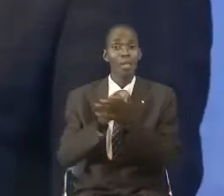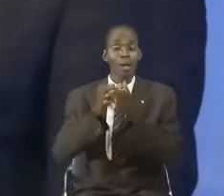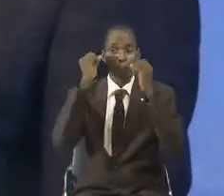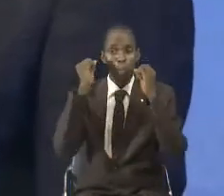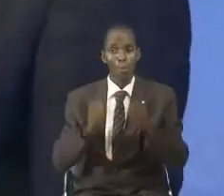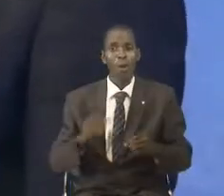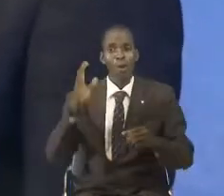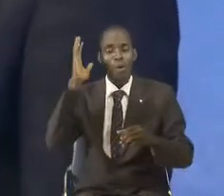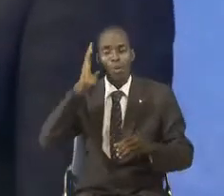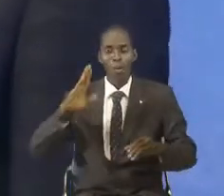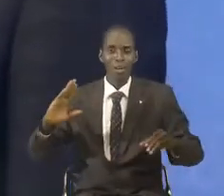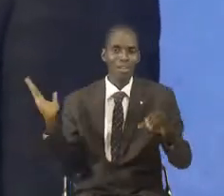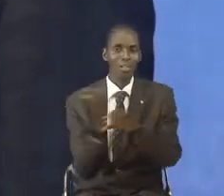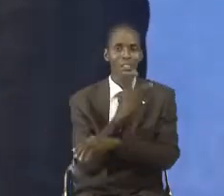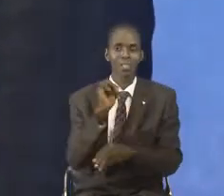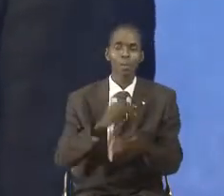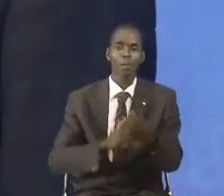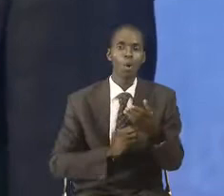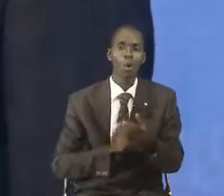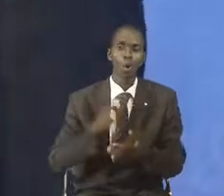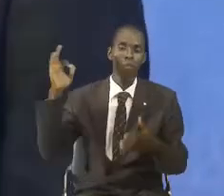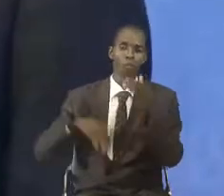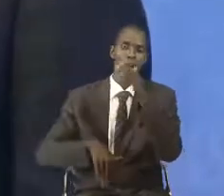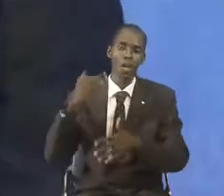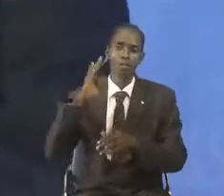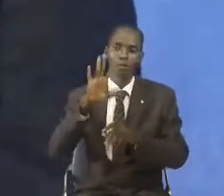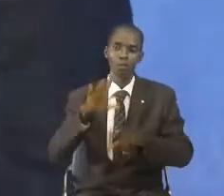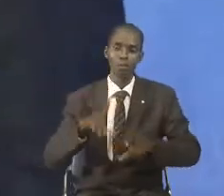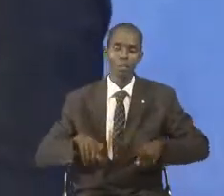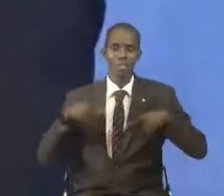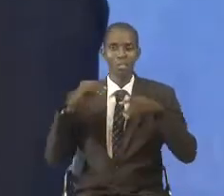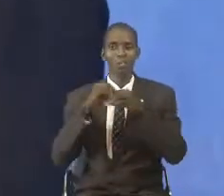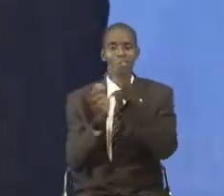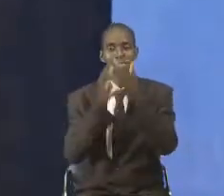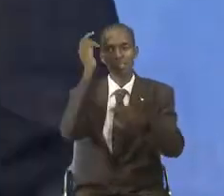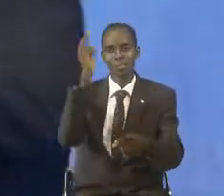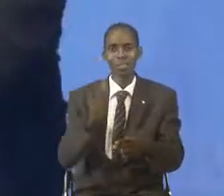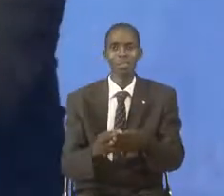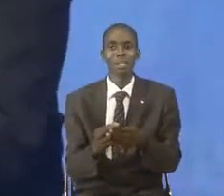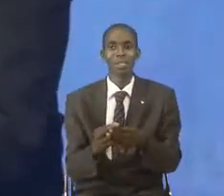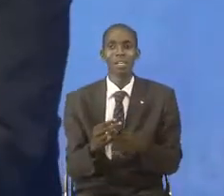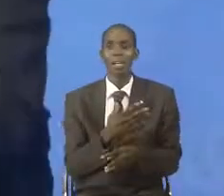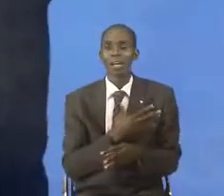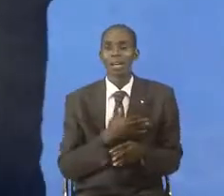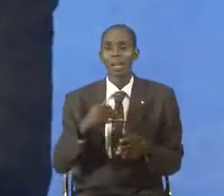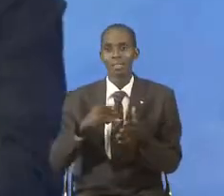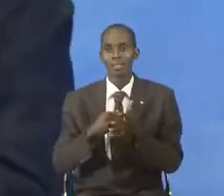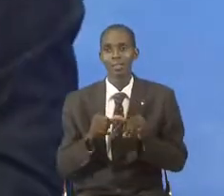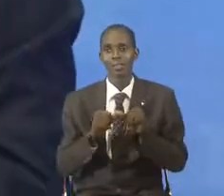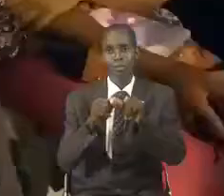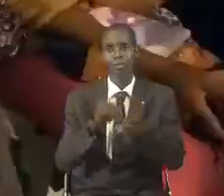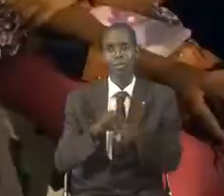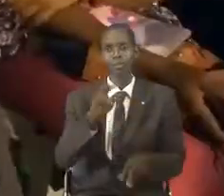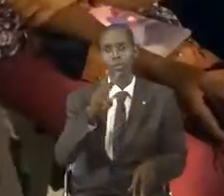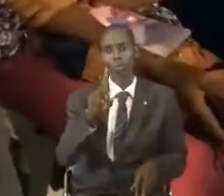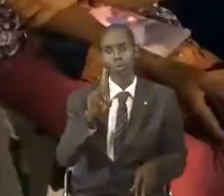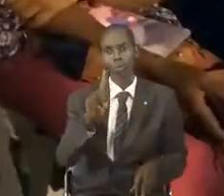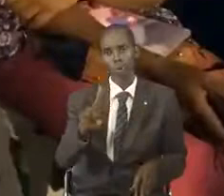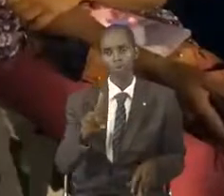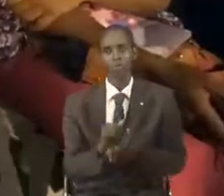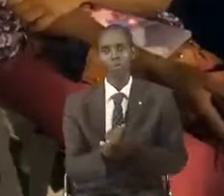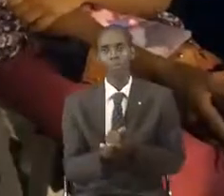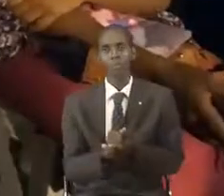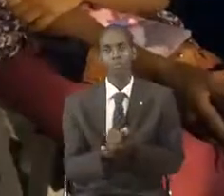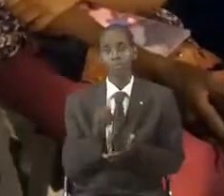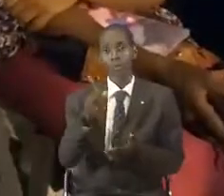salvation, eternal life, abundant life, that power will knock them off your life in Jesus'